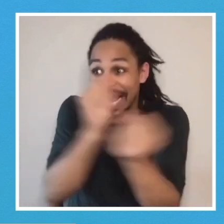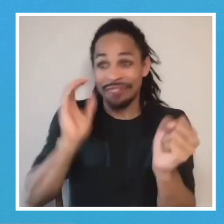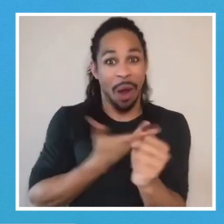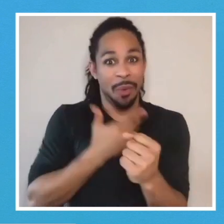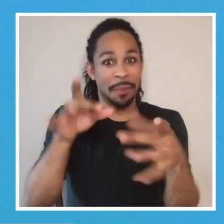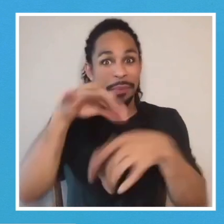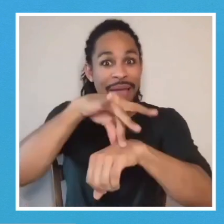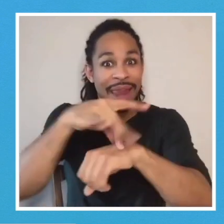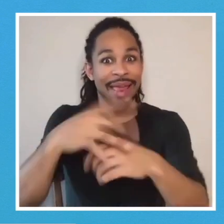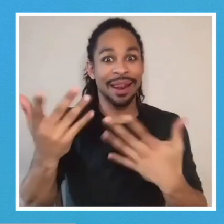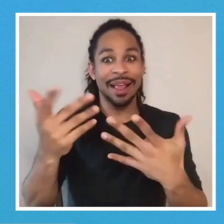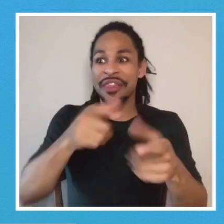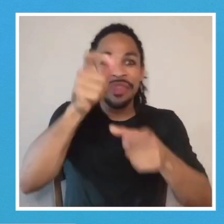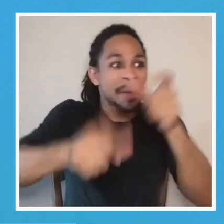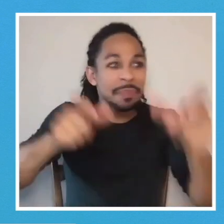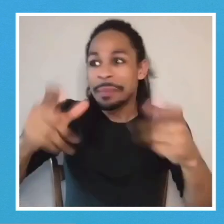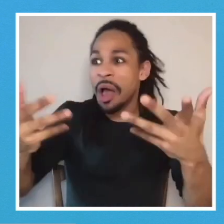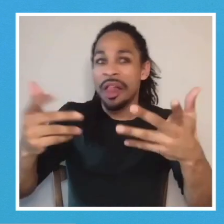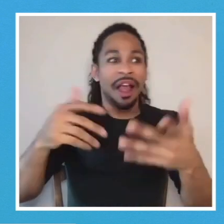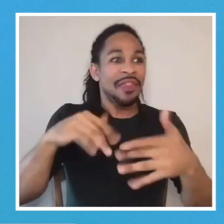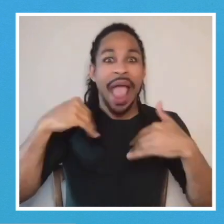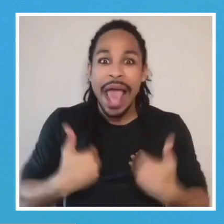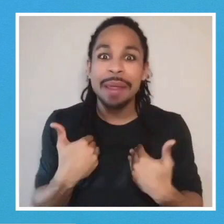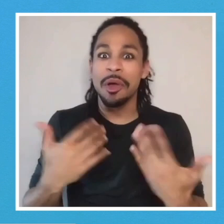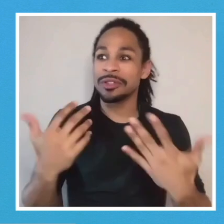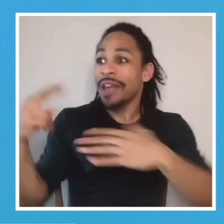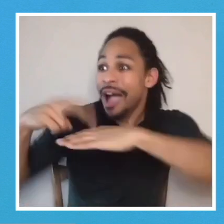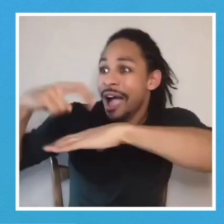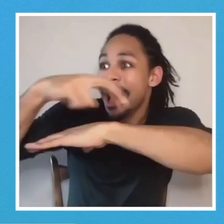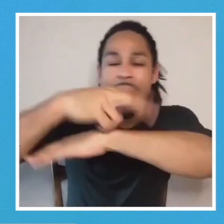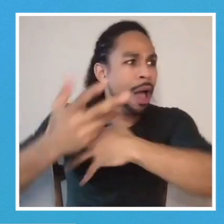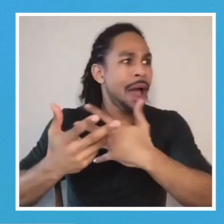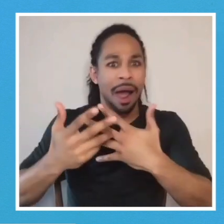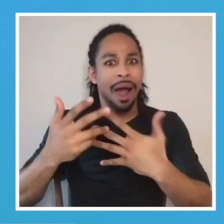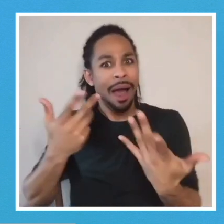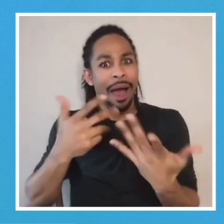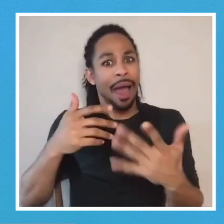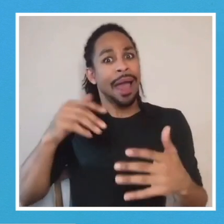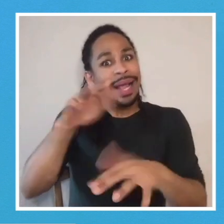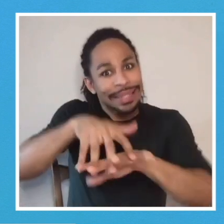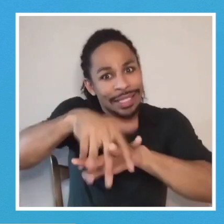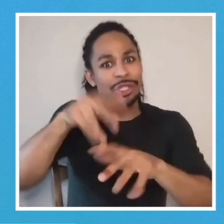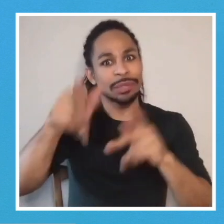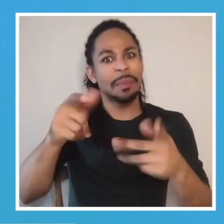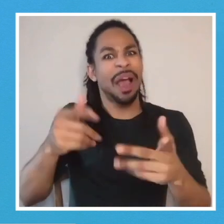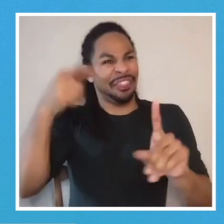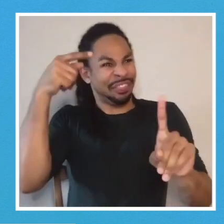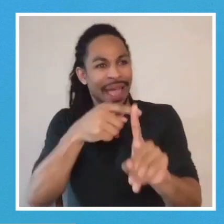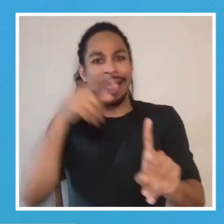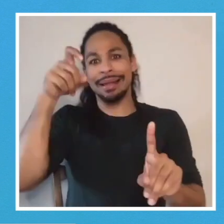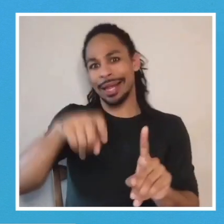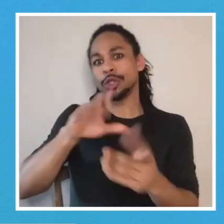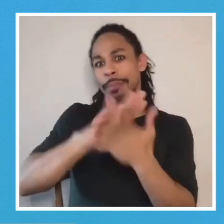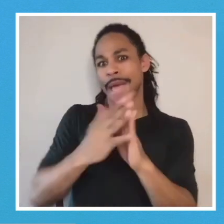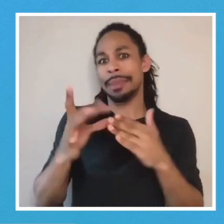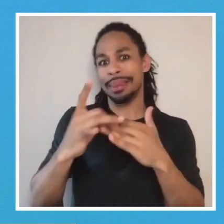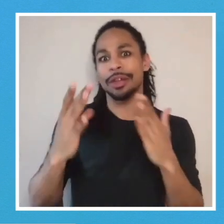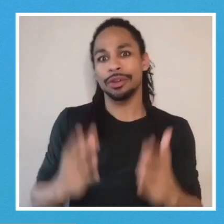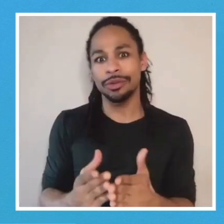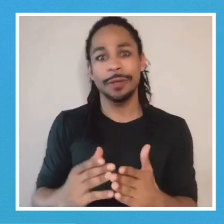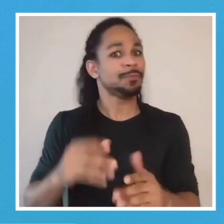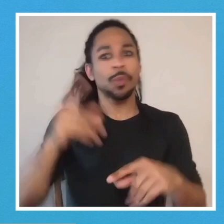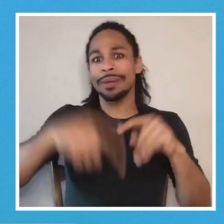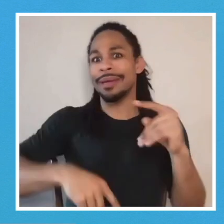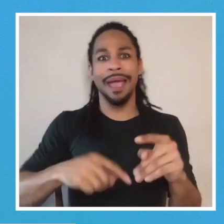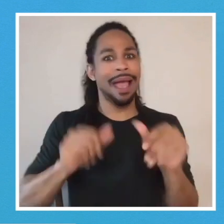the creatures. And we have to put them in leadership now. We can't keep ignoring them.